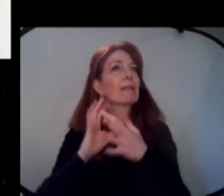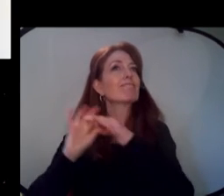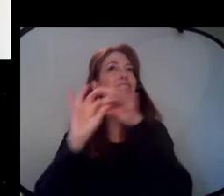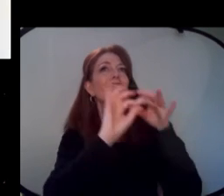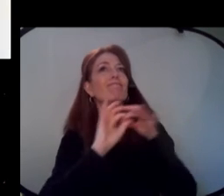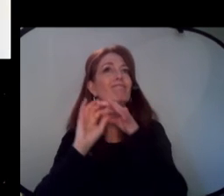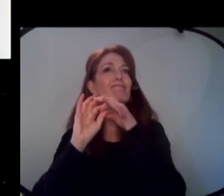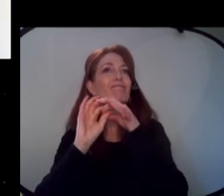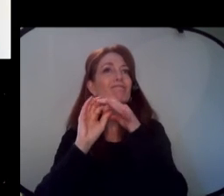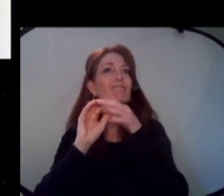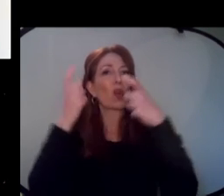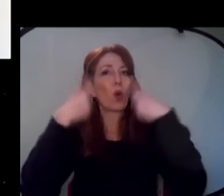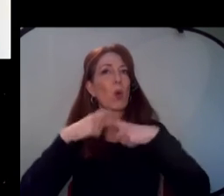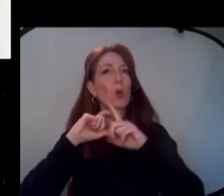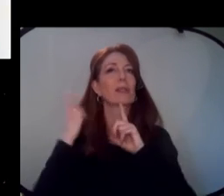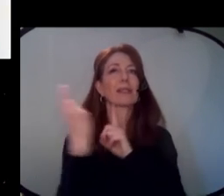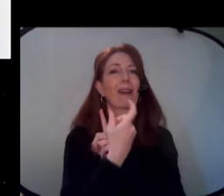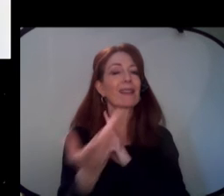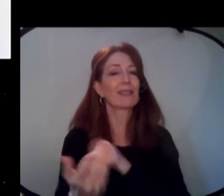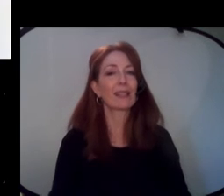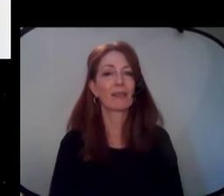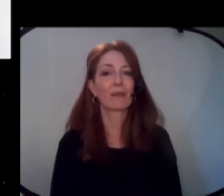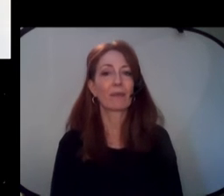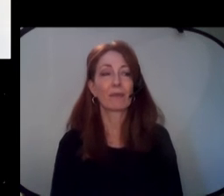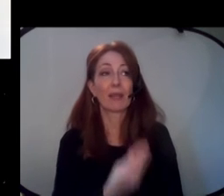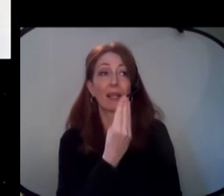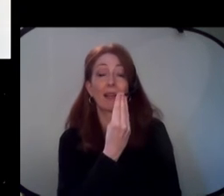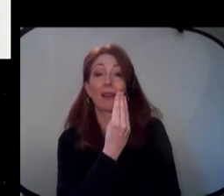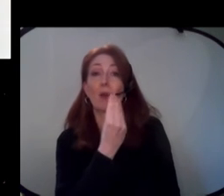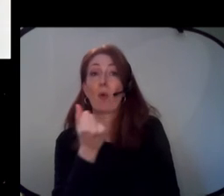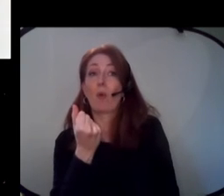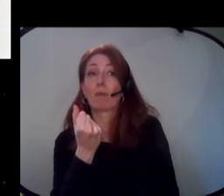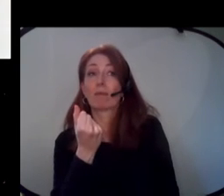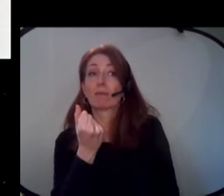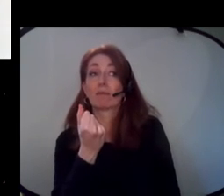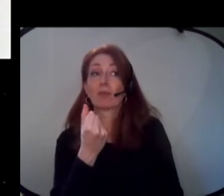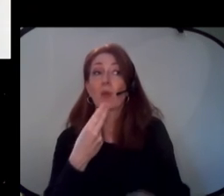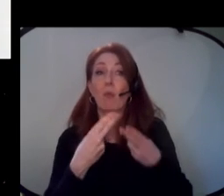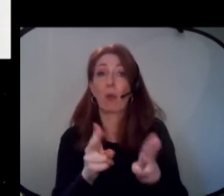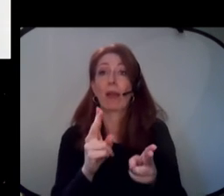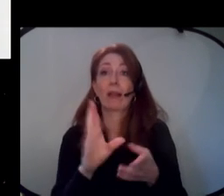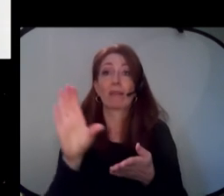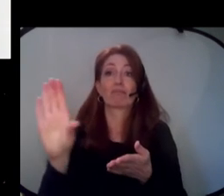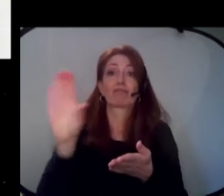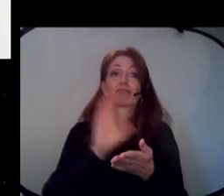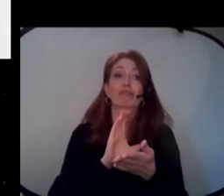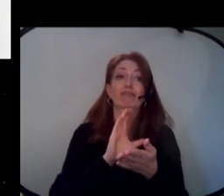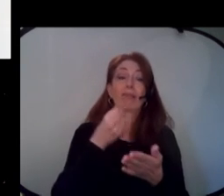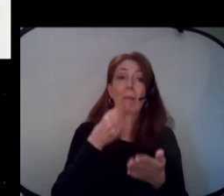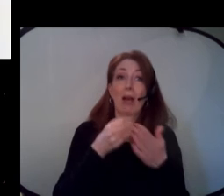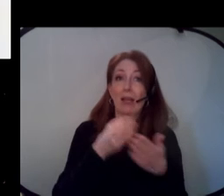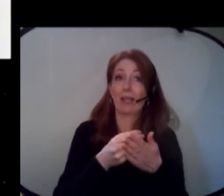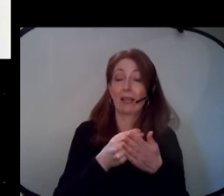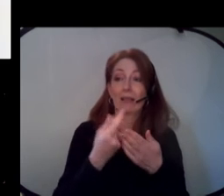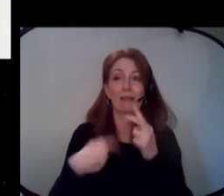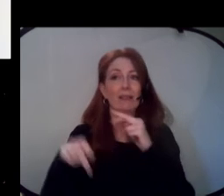are a little bit two-edged in some ways. On the one hand, they might bring female artists patronage. On the other hand, if it just